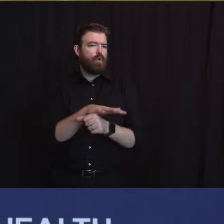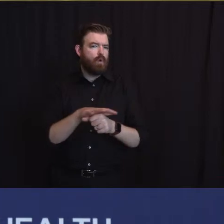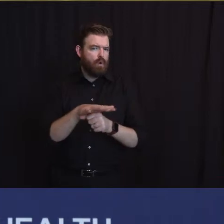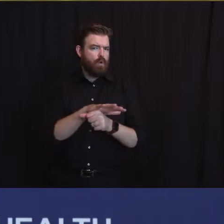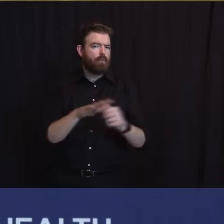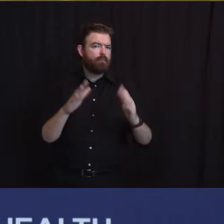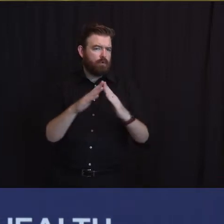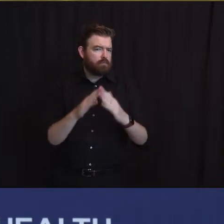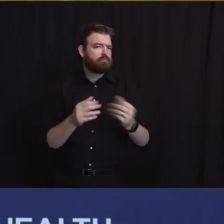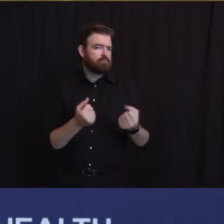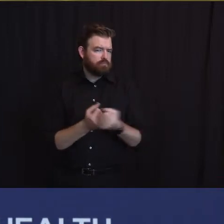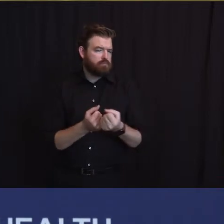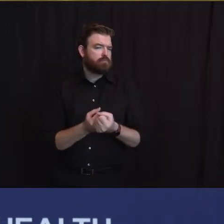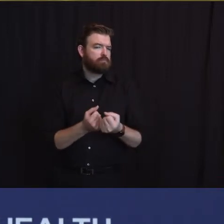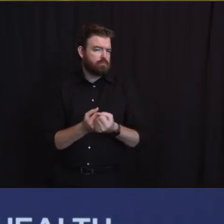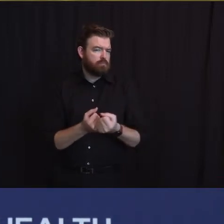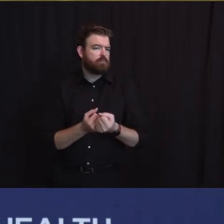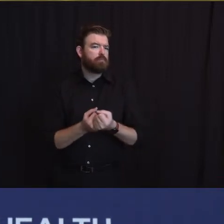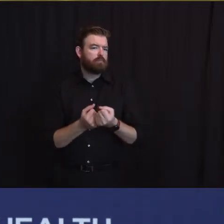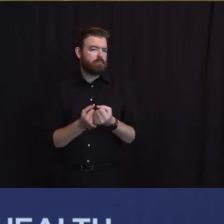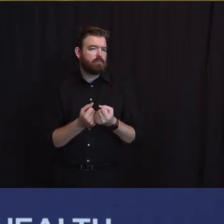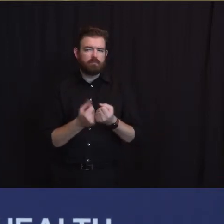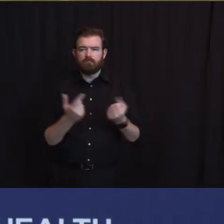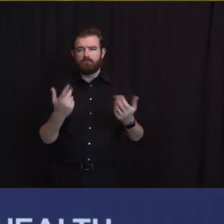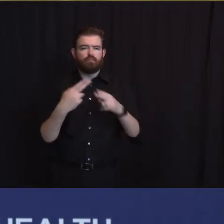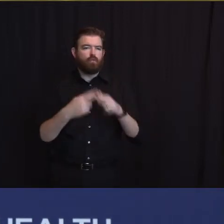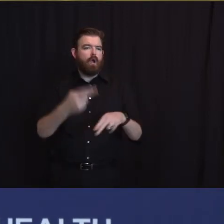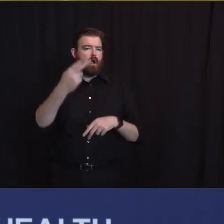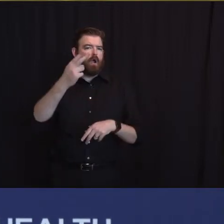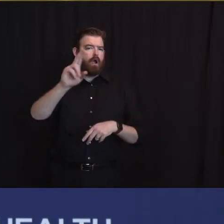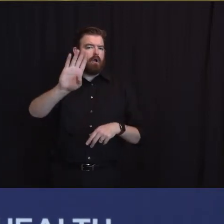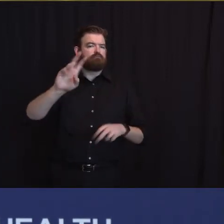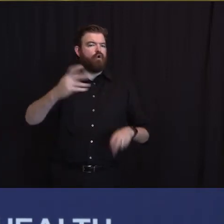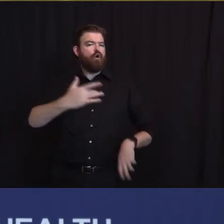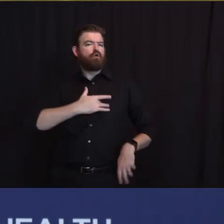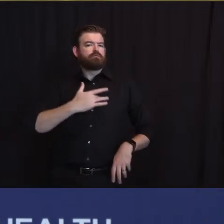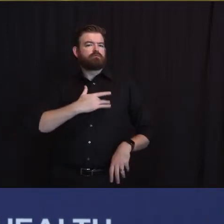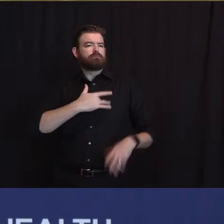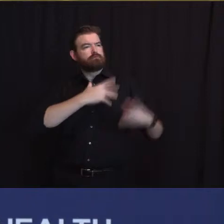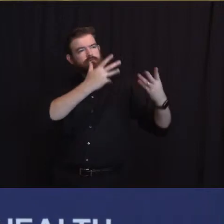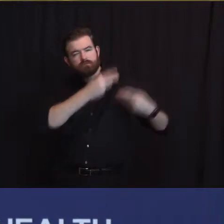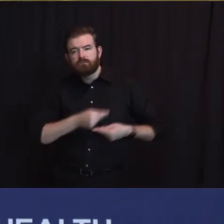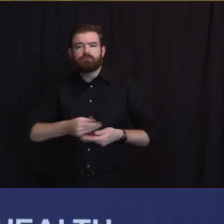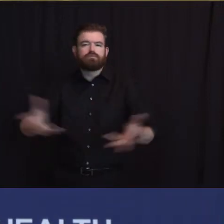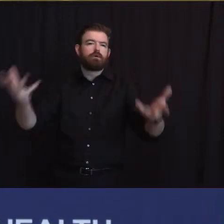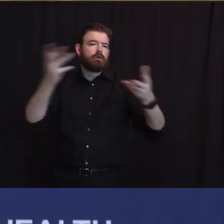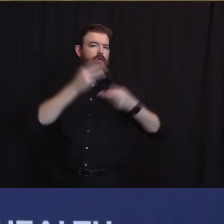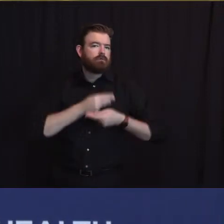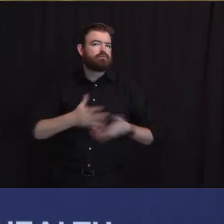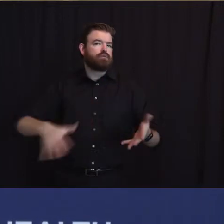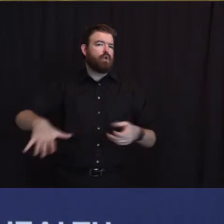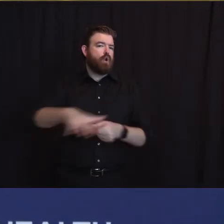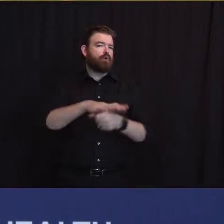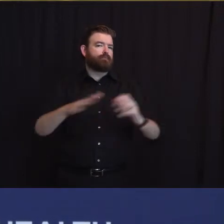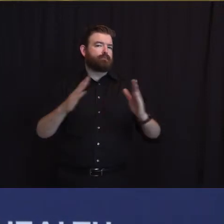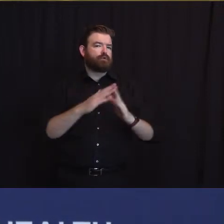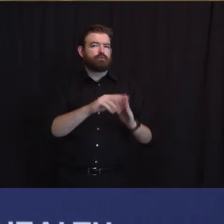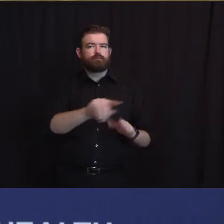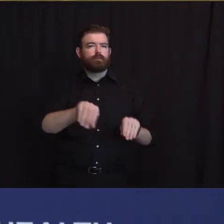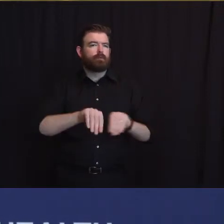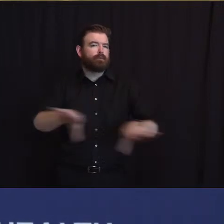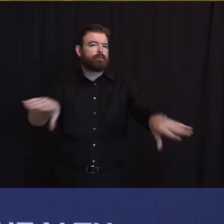they continue to be that hub. At some point, they will wind down. I did ask, I mentioned, I was going to say this to you privately, Judy and